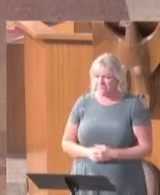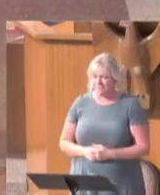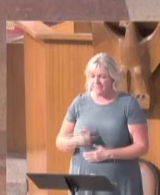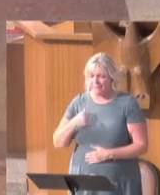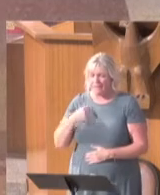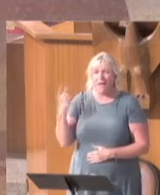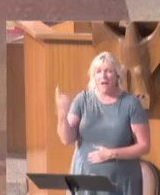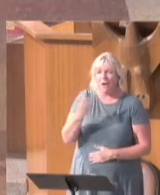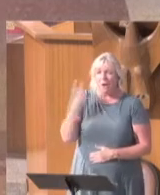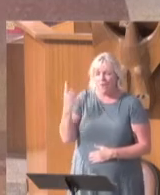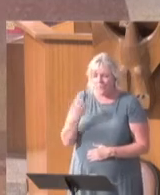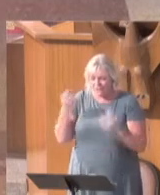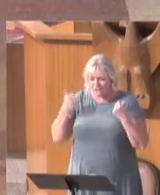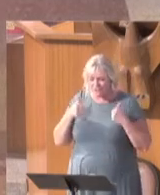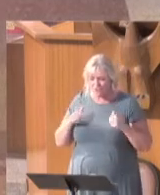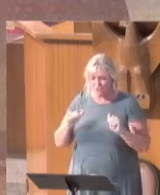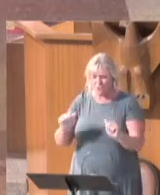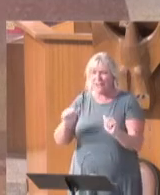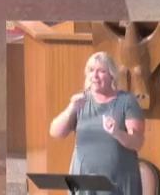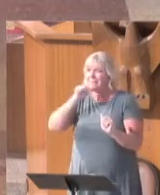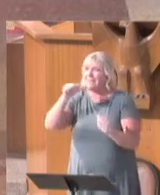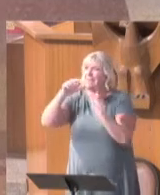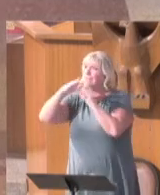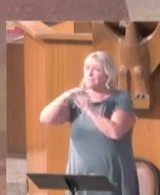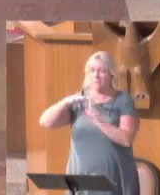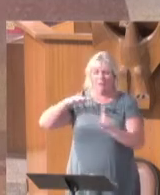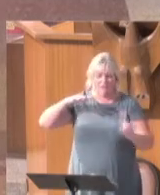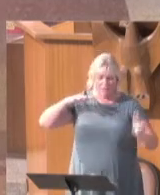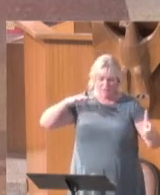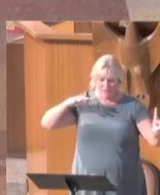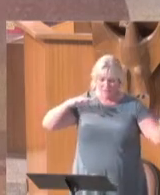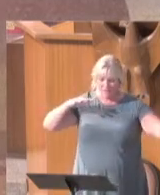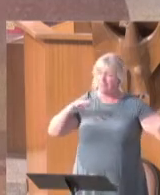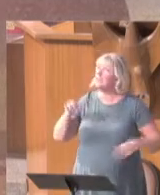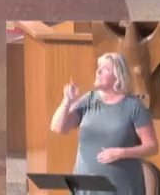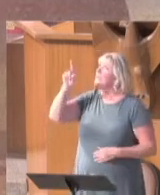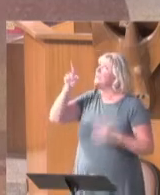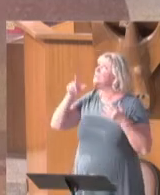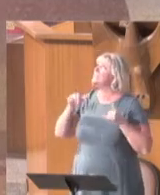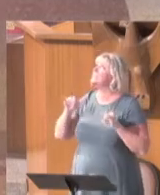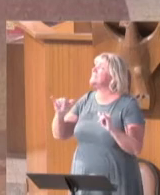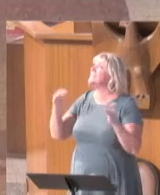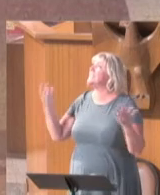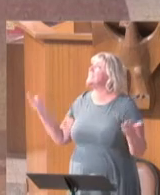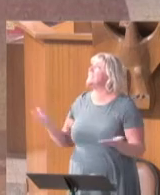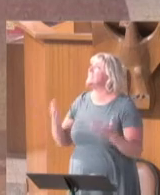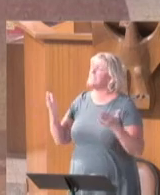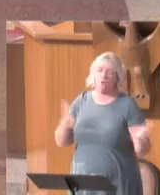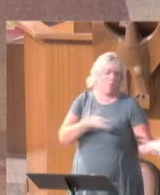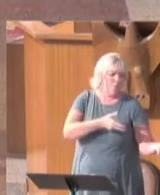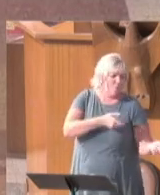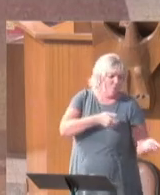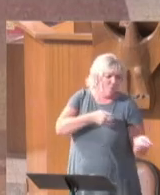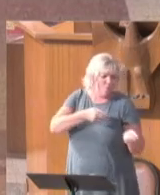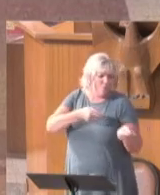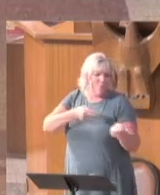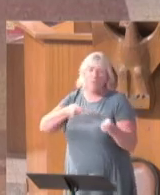always trying not to run. You're still there